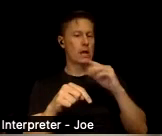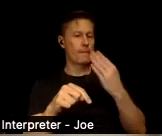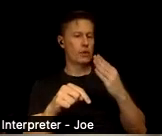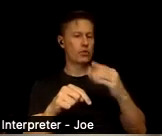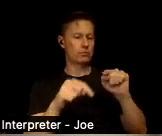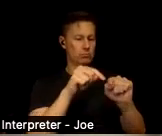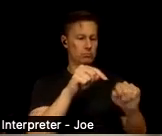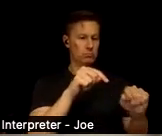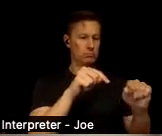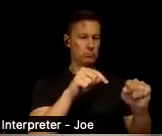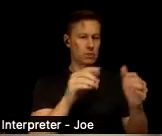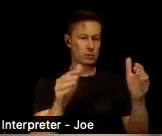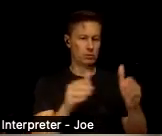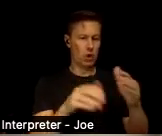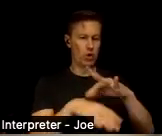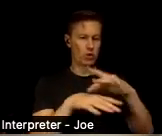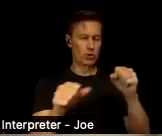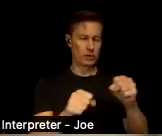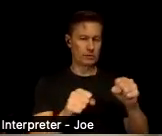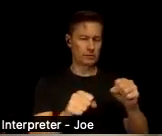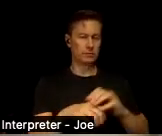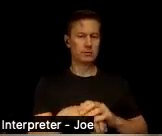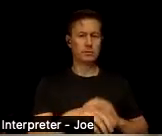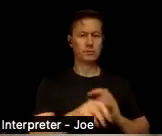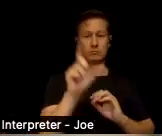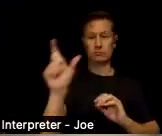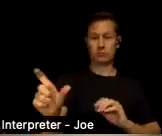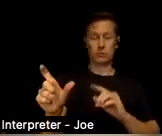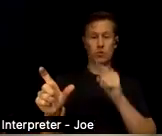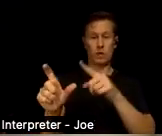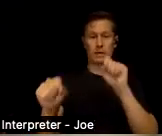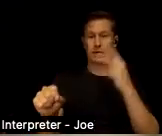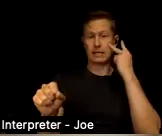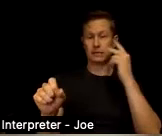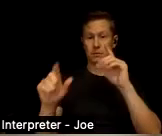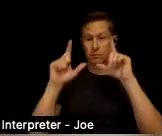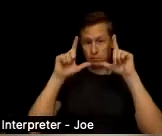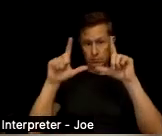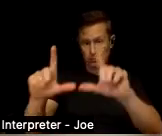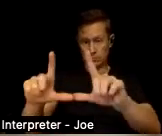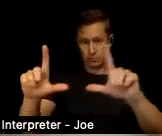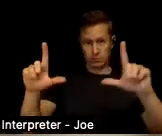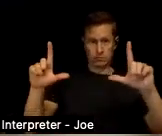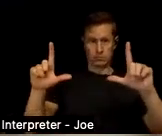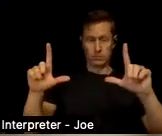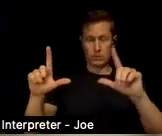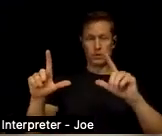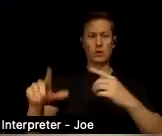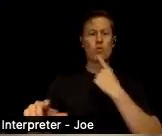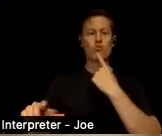shown in the panel at the right is a zoom in on where the stress is favorable in red and where